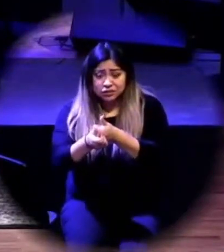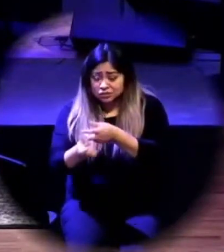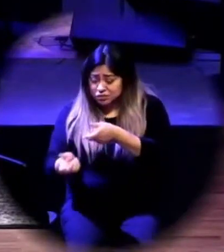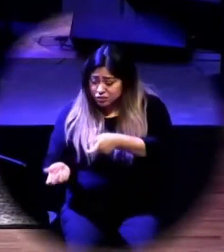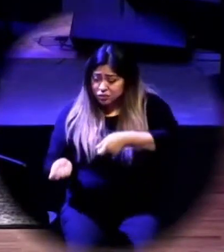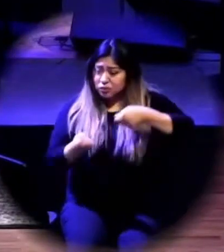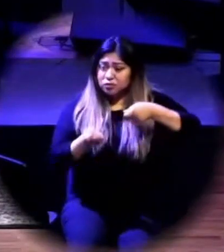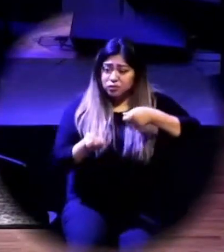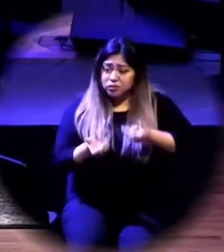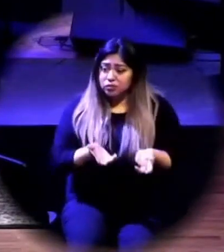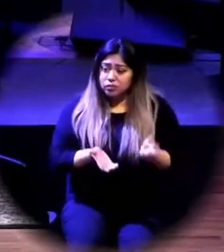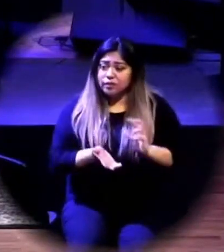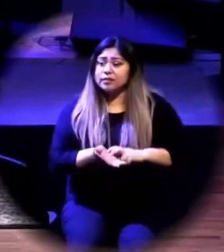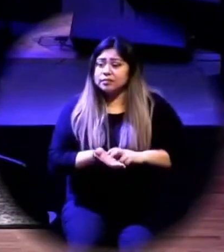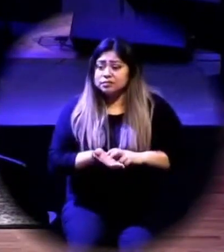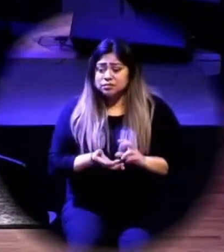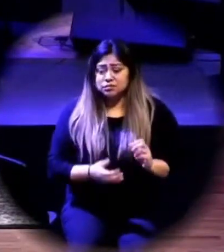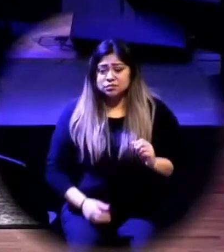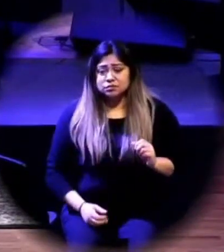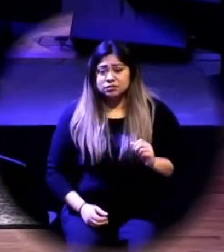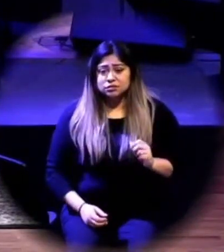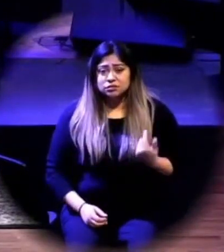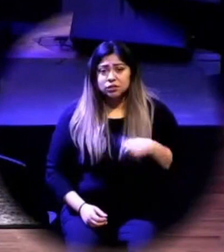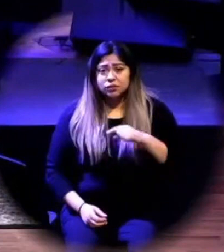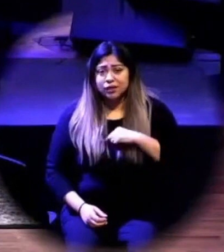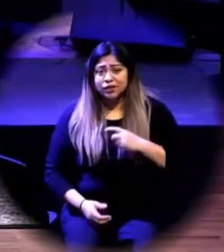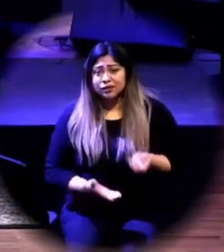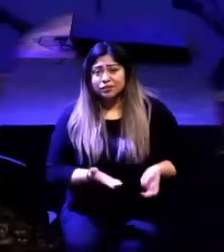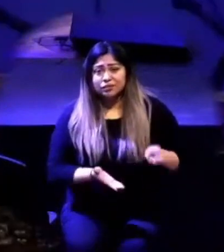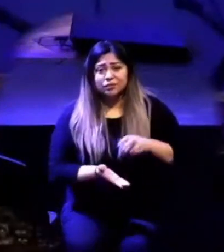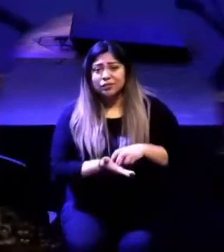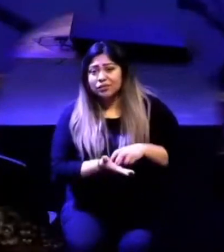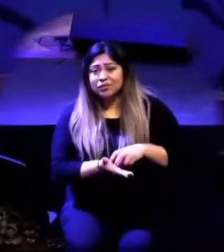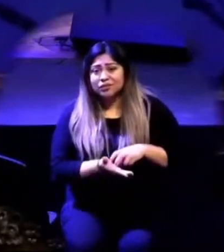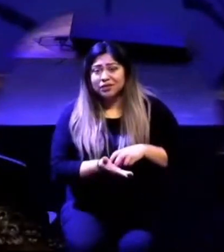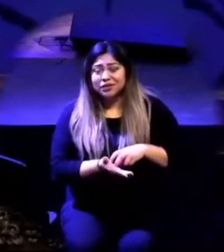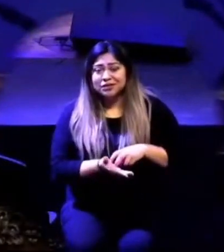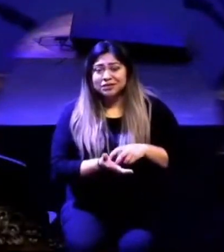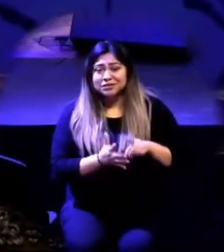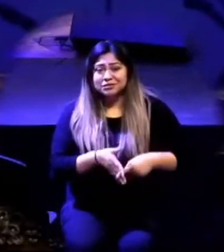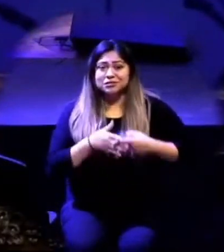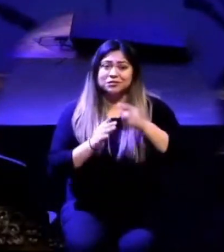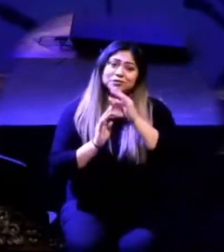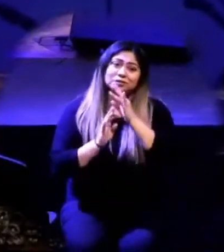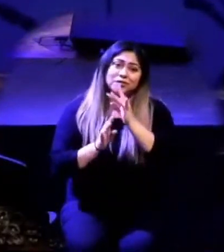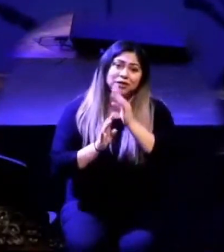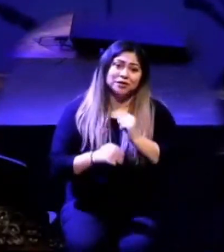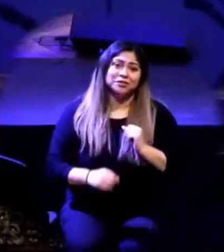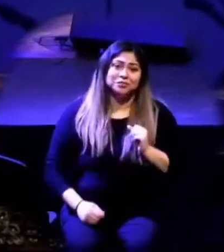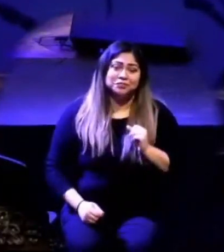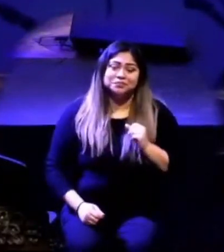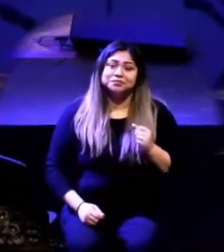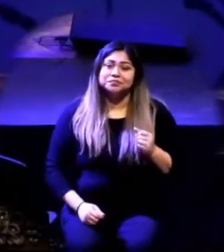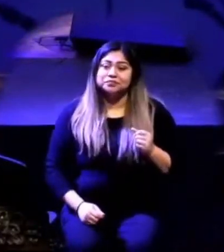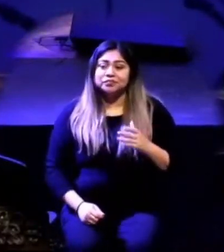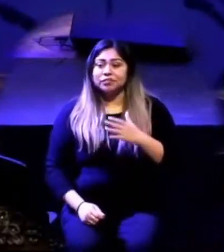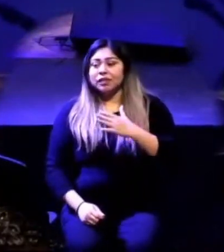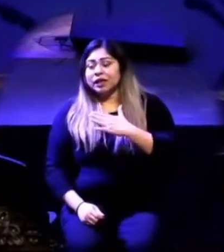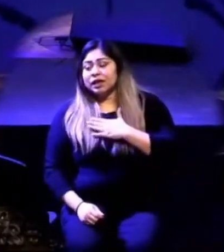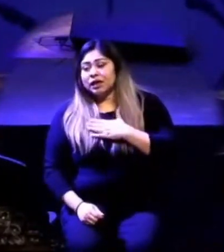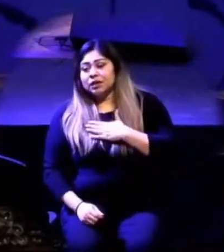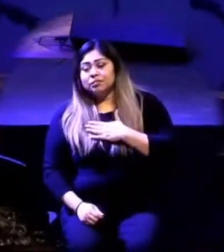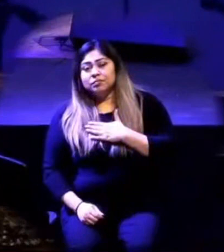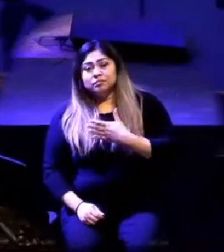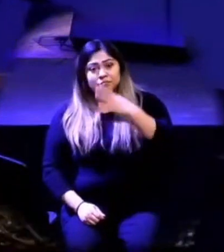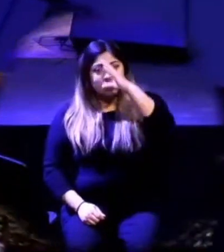we would stand up talking. I love that picture because of my family circle, my son, my only son, not